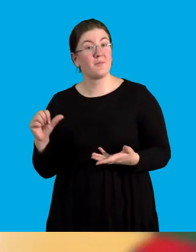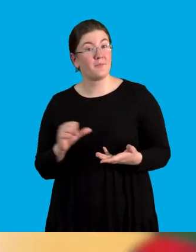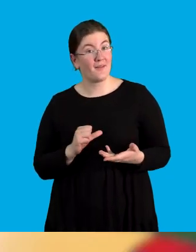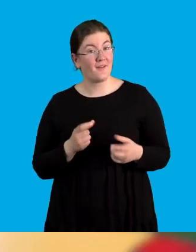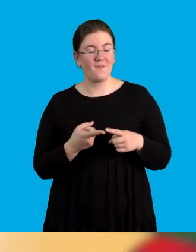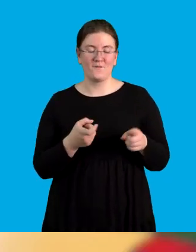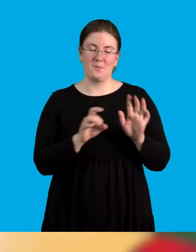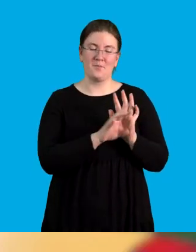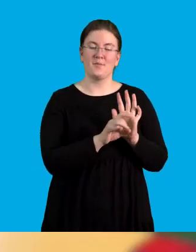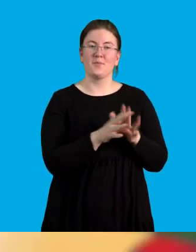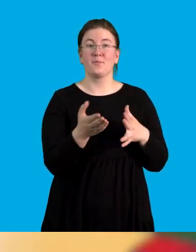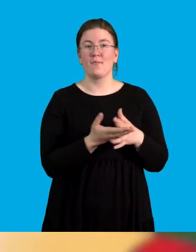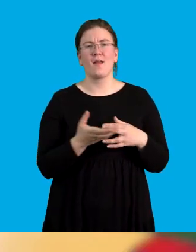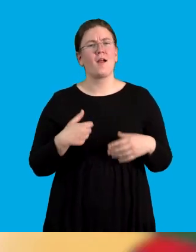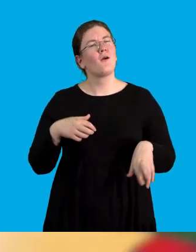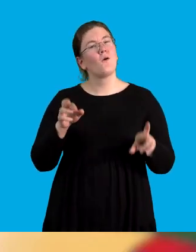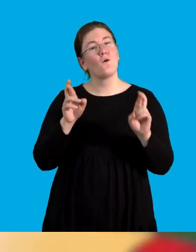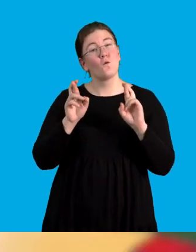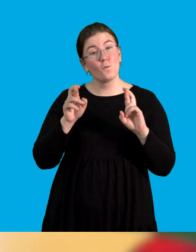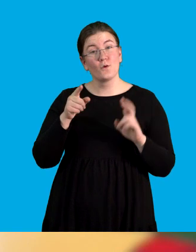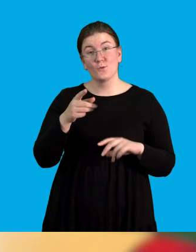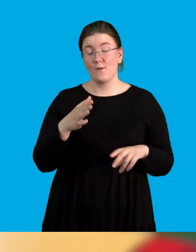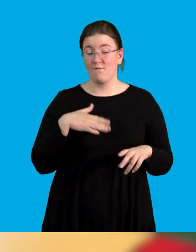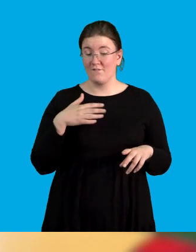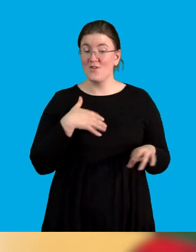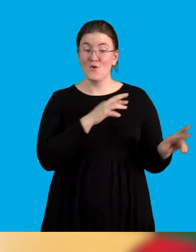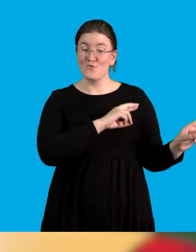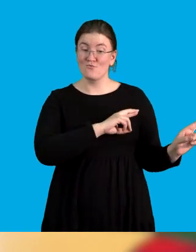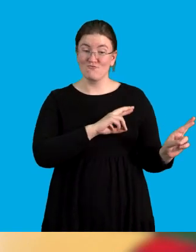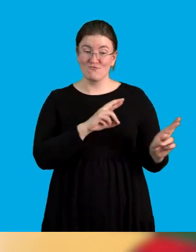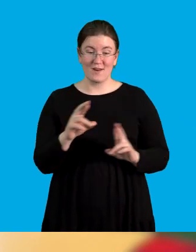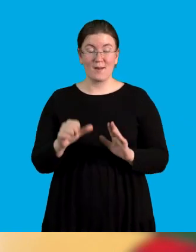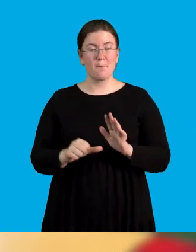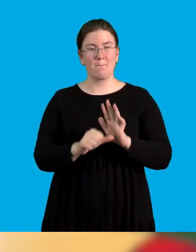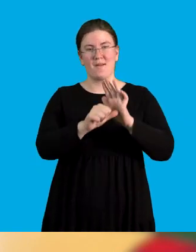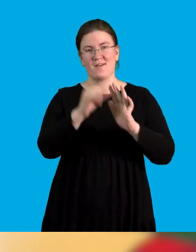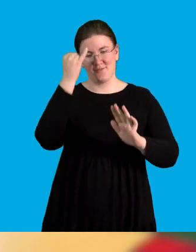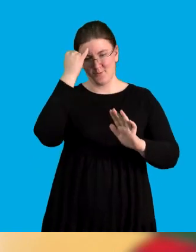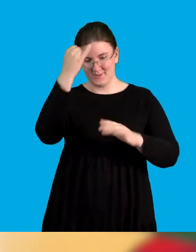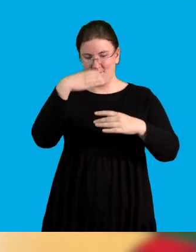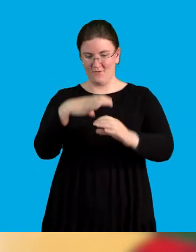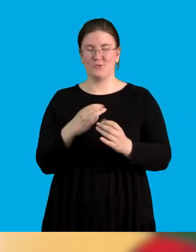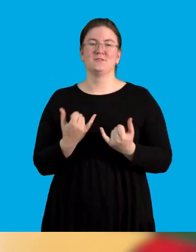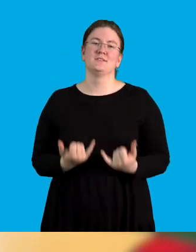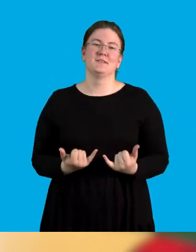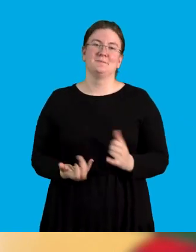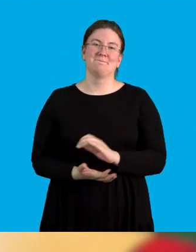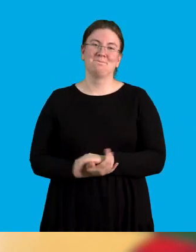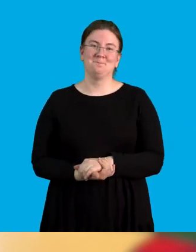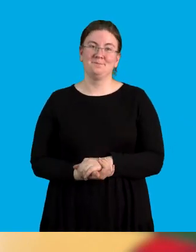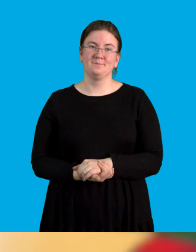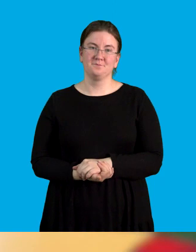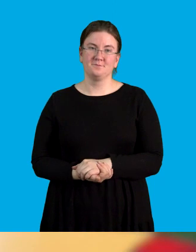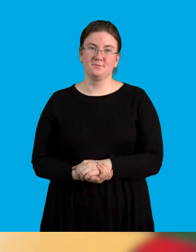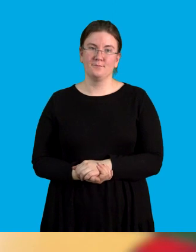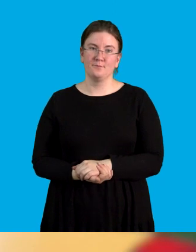Welcome back from that ad break, and I hope that you are ready to start looking at the main concepts of the lesson.